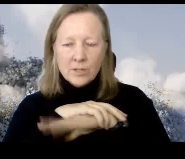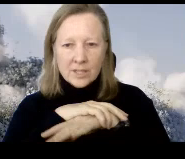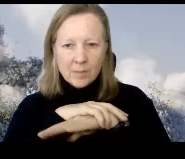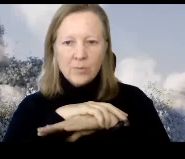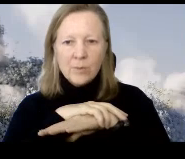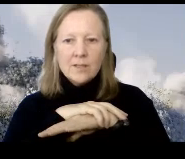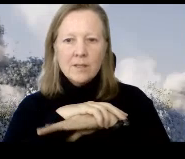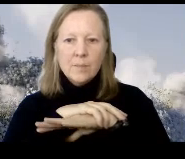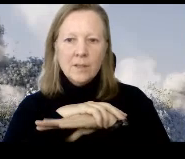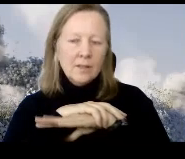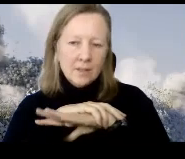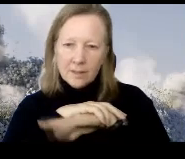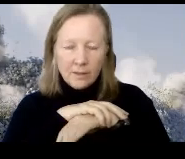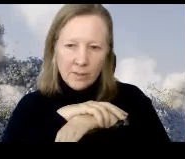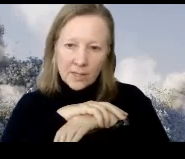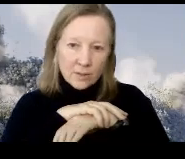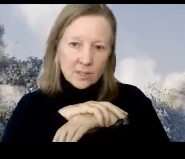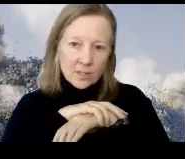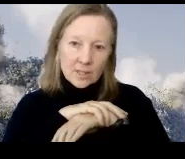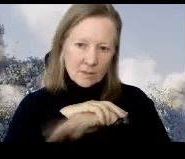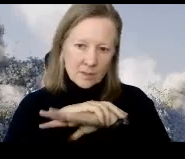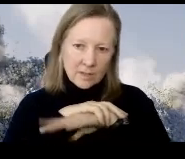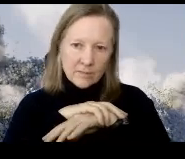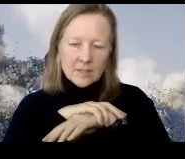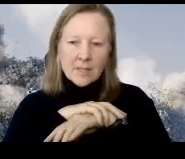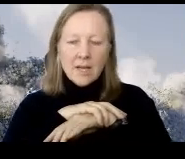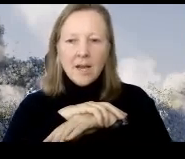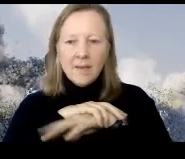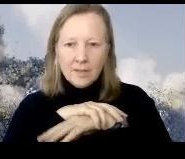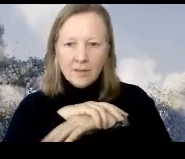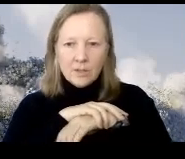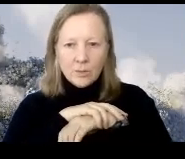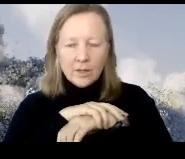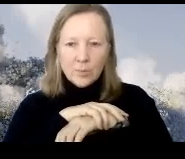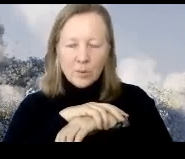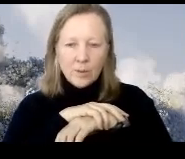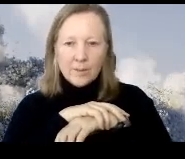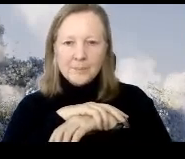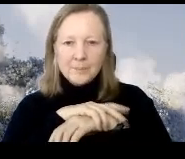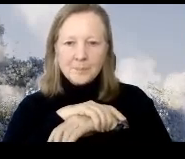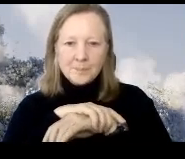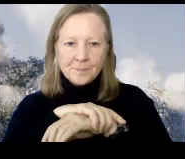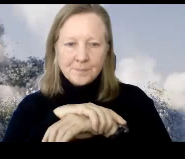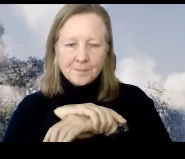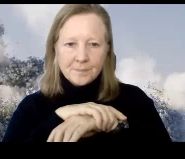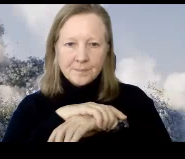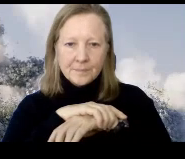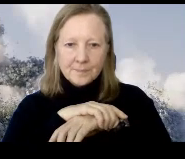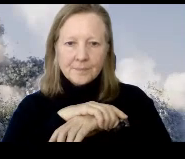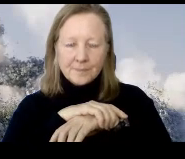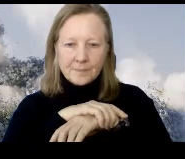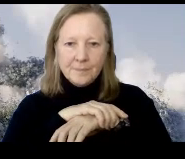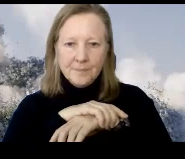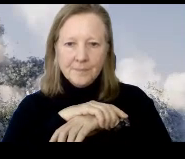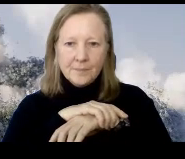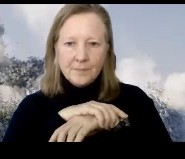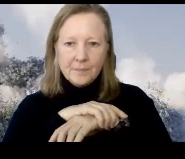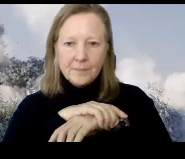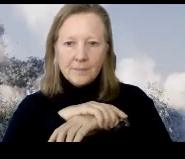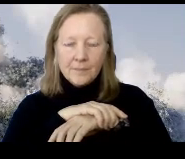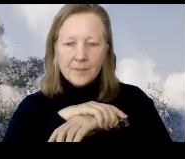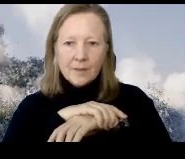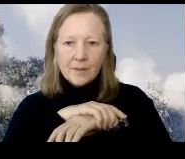So you just set up a free assessment, you get your 6s or 7s, and then you can join our program. Okay, so how can I set that up?